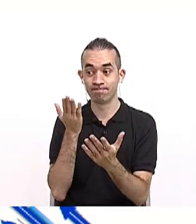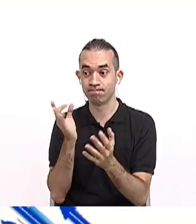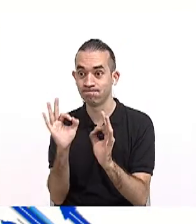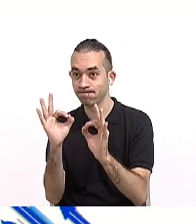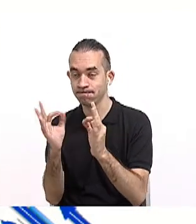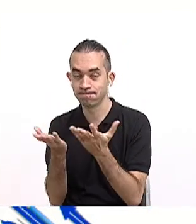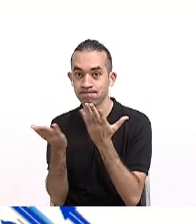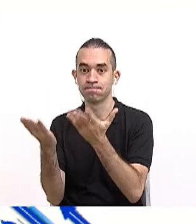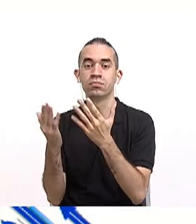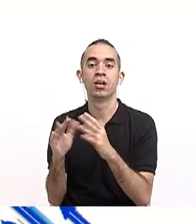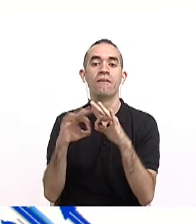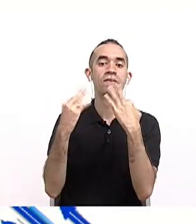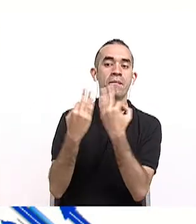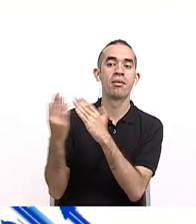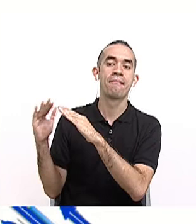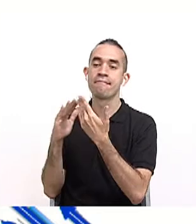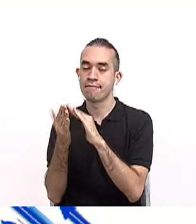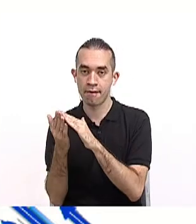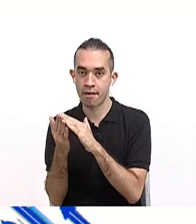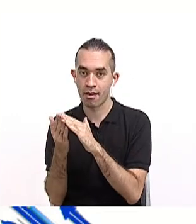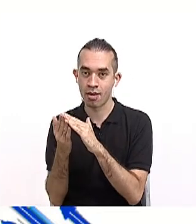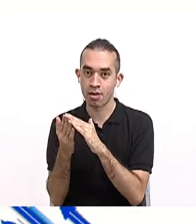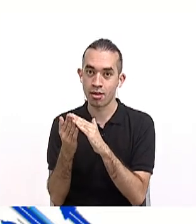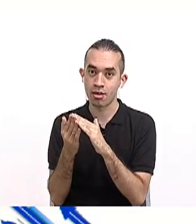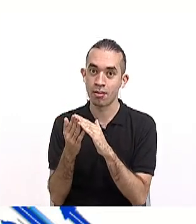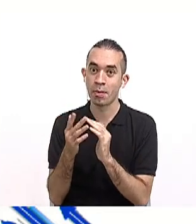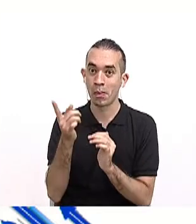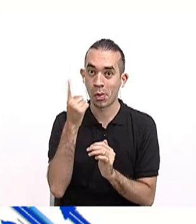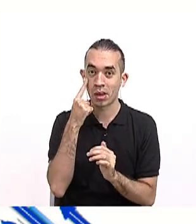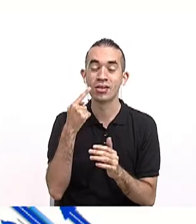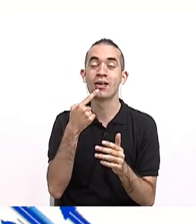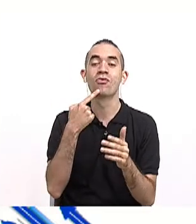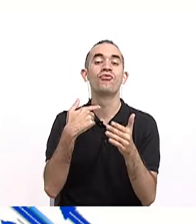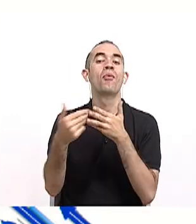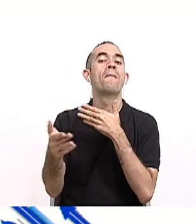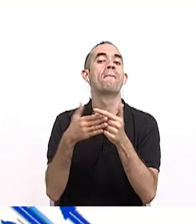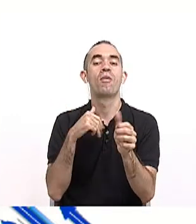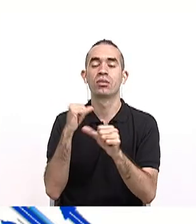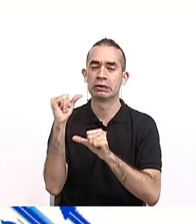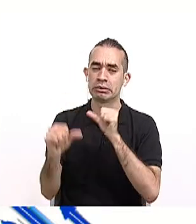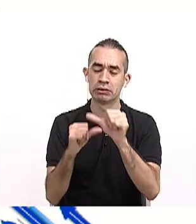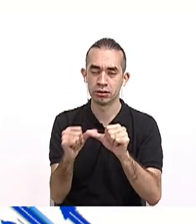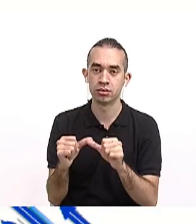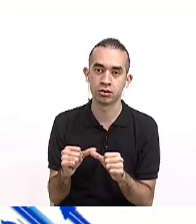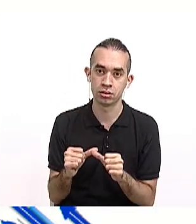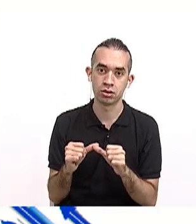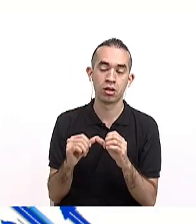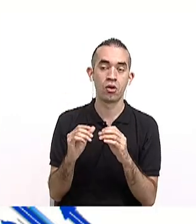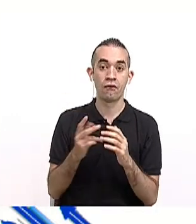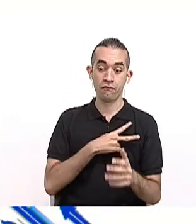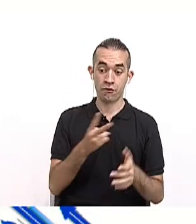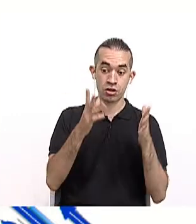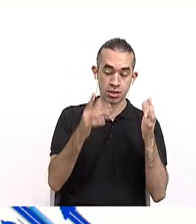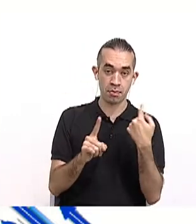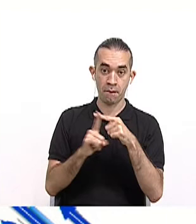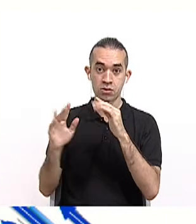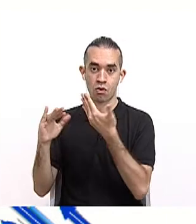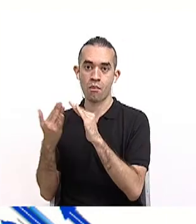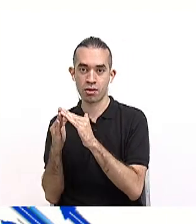the family and the community, and it also says, rain or shine, volunteers and local community members. So this one